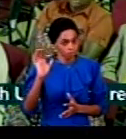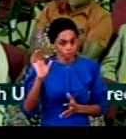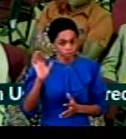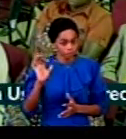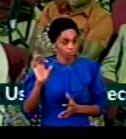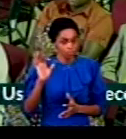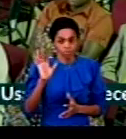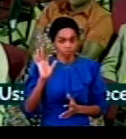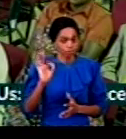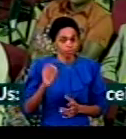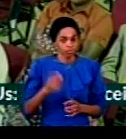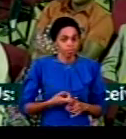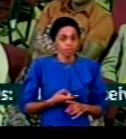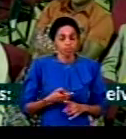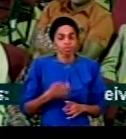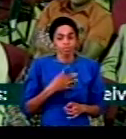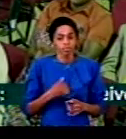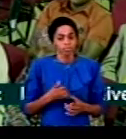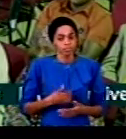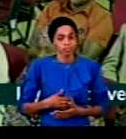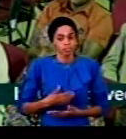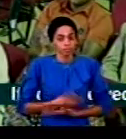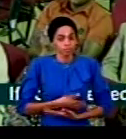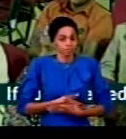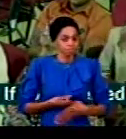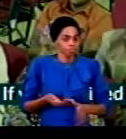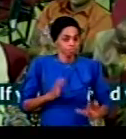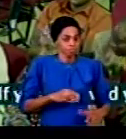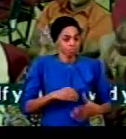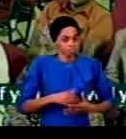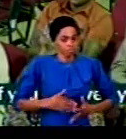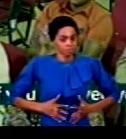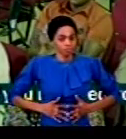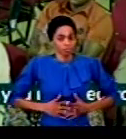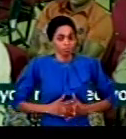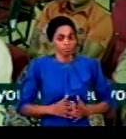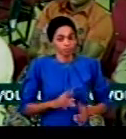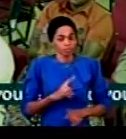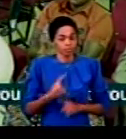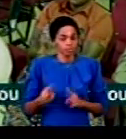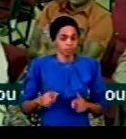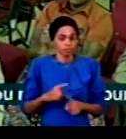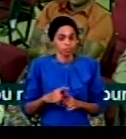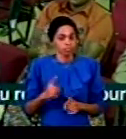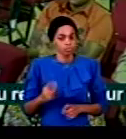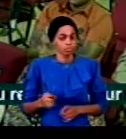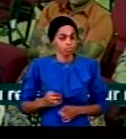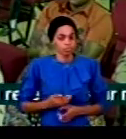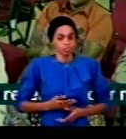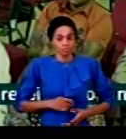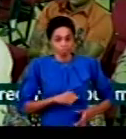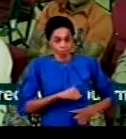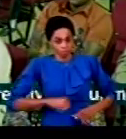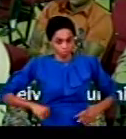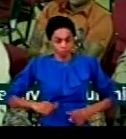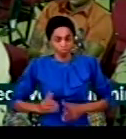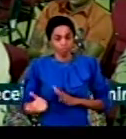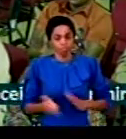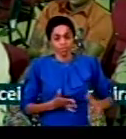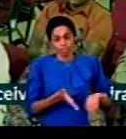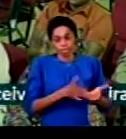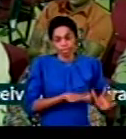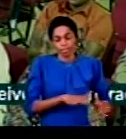the Lord intervened, and it came out. Since then, she has been having an excruciating side pain. But during